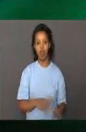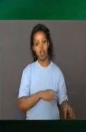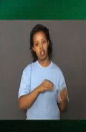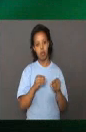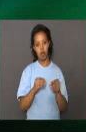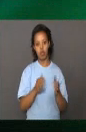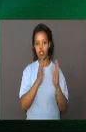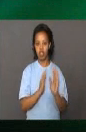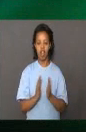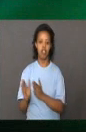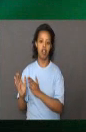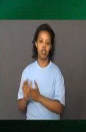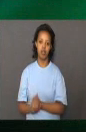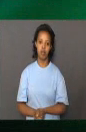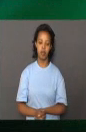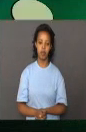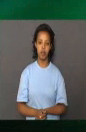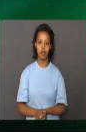Students, let's get ready.